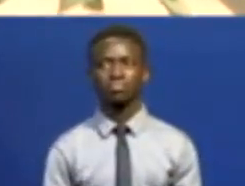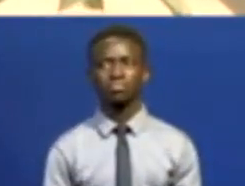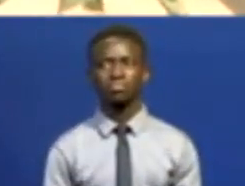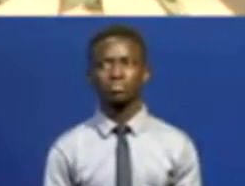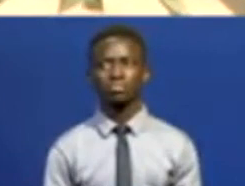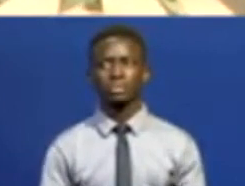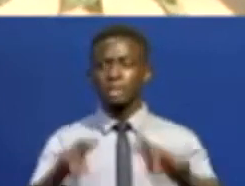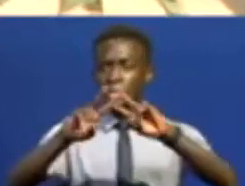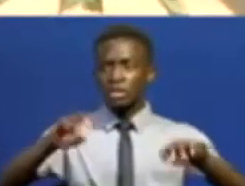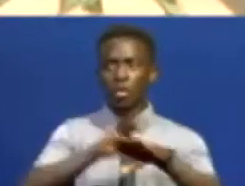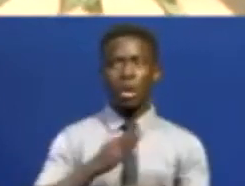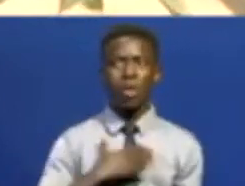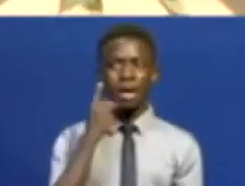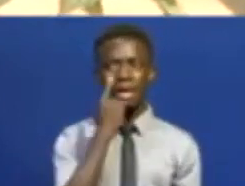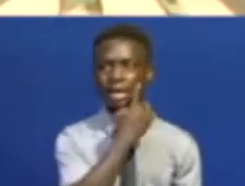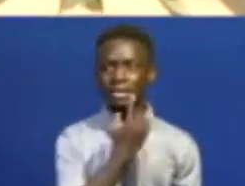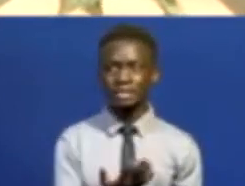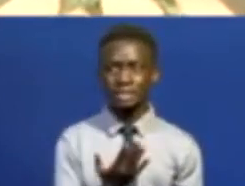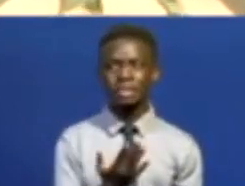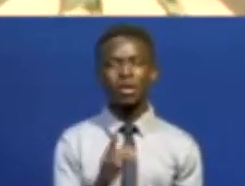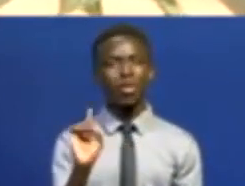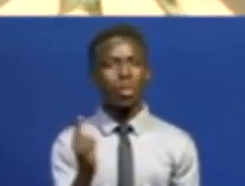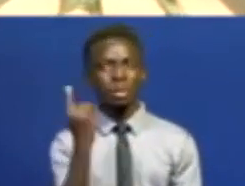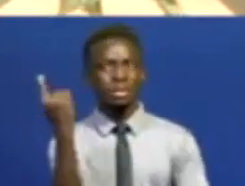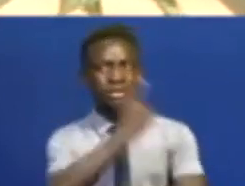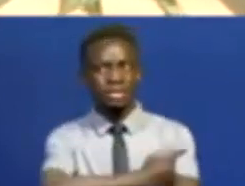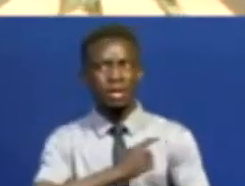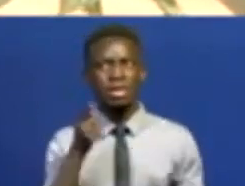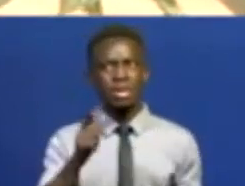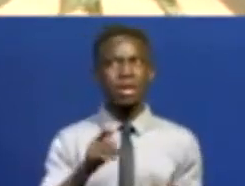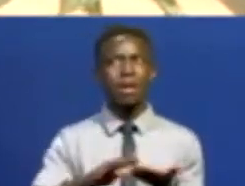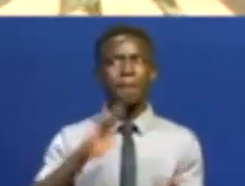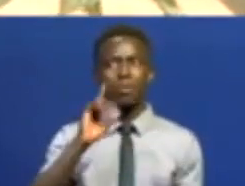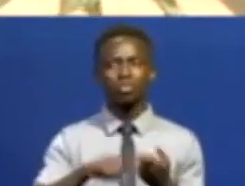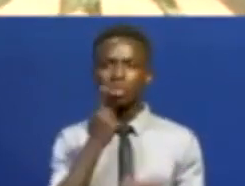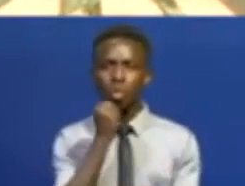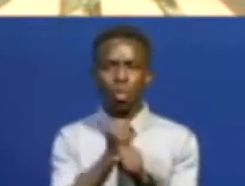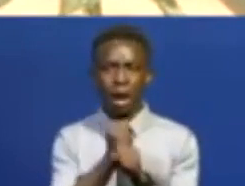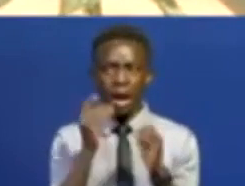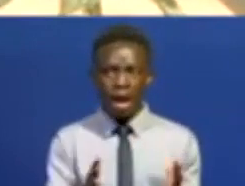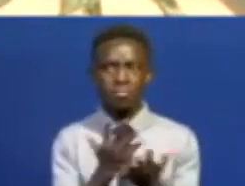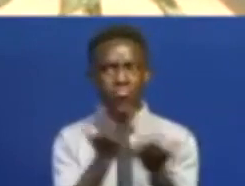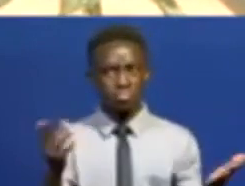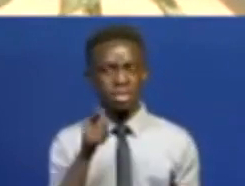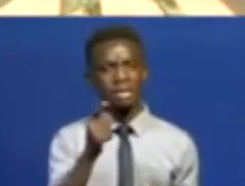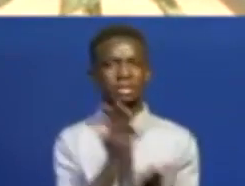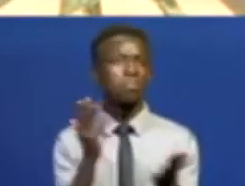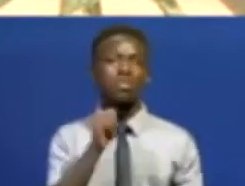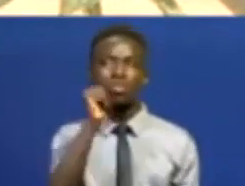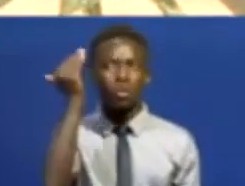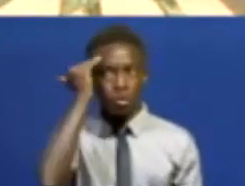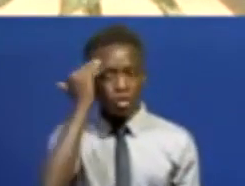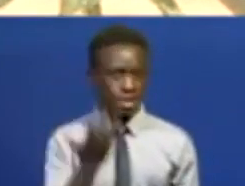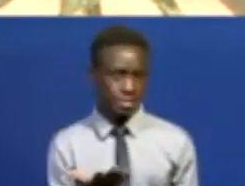Checking on our eyes, which carries the message of World Sight Day, more so basically to employees, is something that we cannot ignore. And also I call